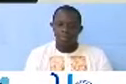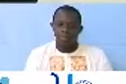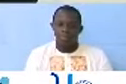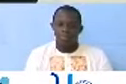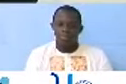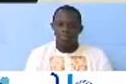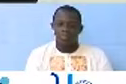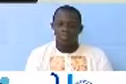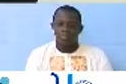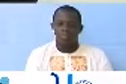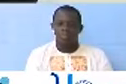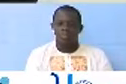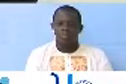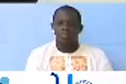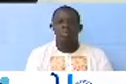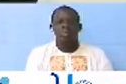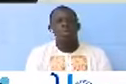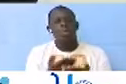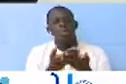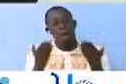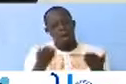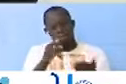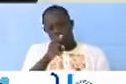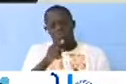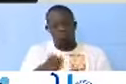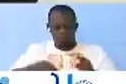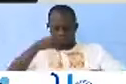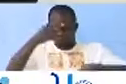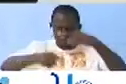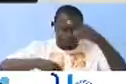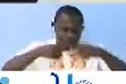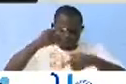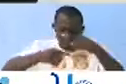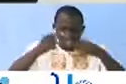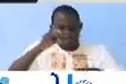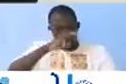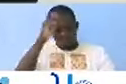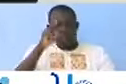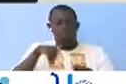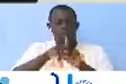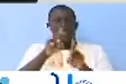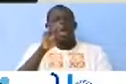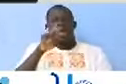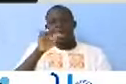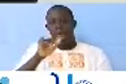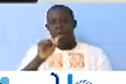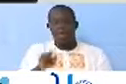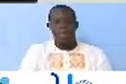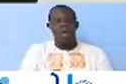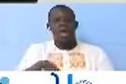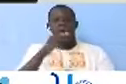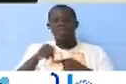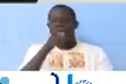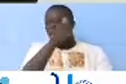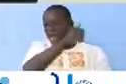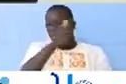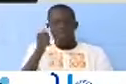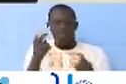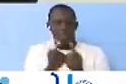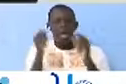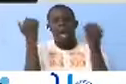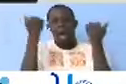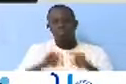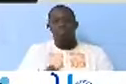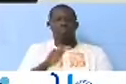Why did you continue to work with the NIA for so long after everything that had happened to you and some of your close relatives and all